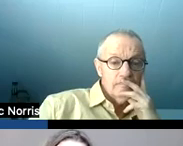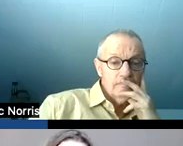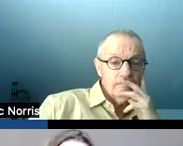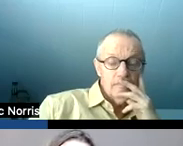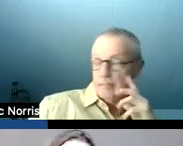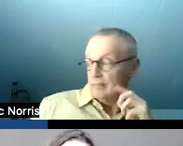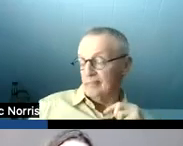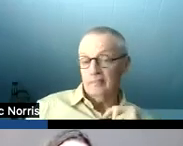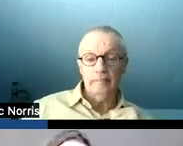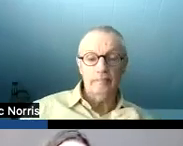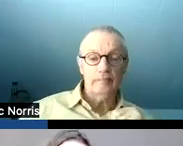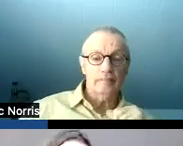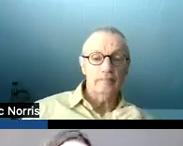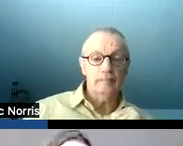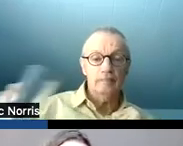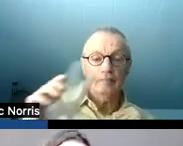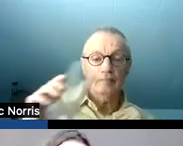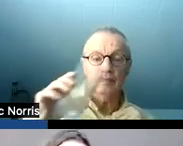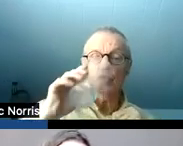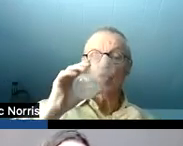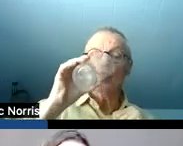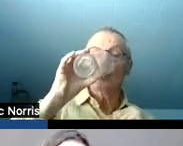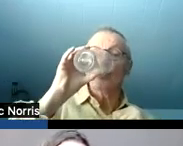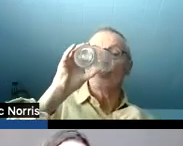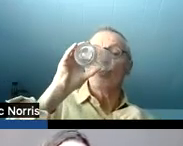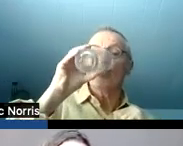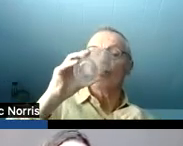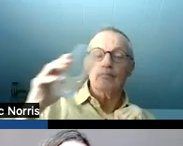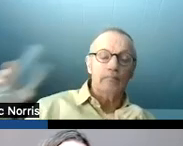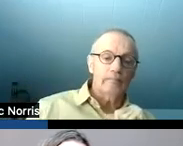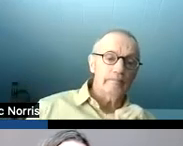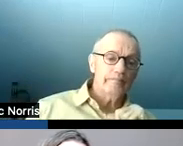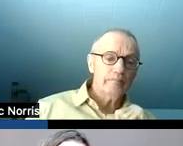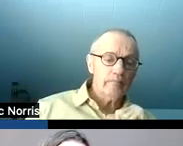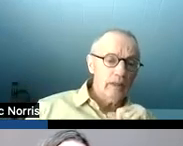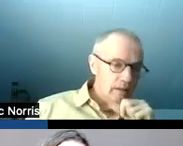Can we create activity that uses those abilities?